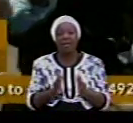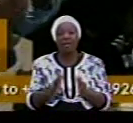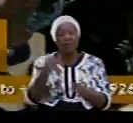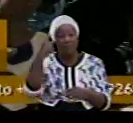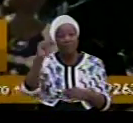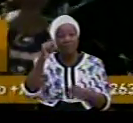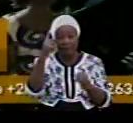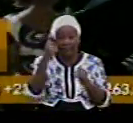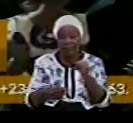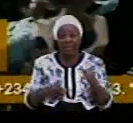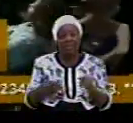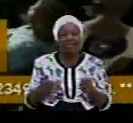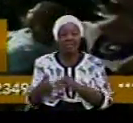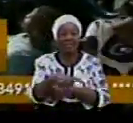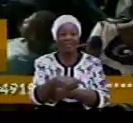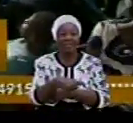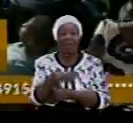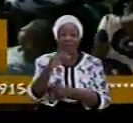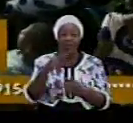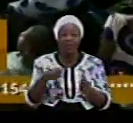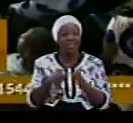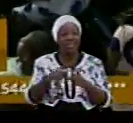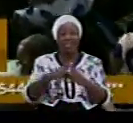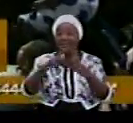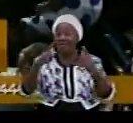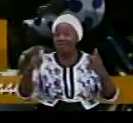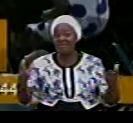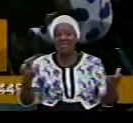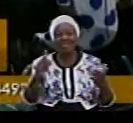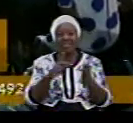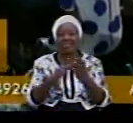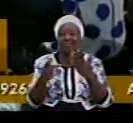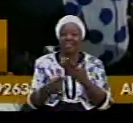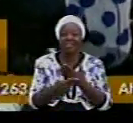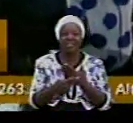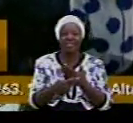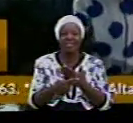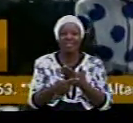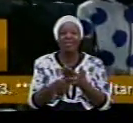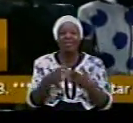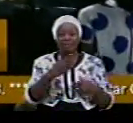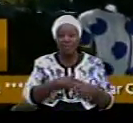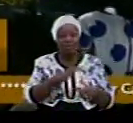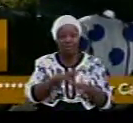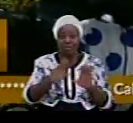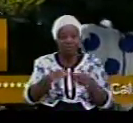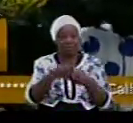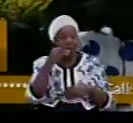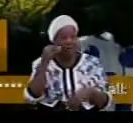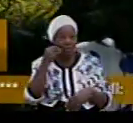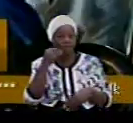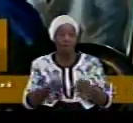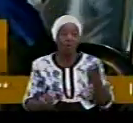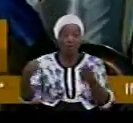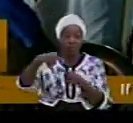day of this great crusade. Stay on. Don't go until you receive.